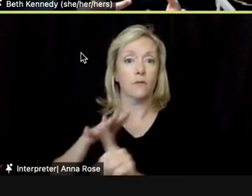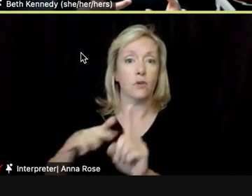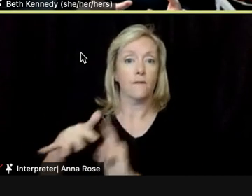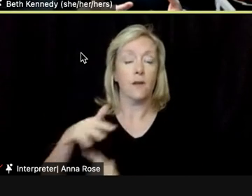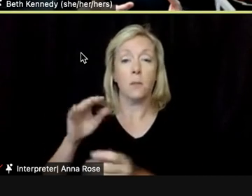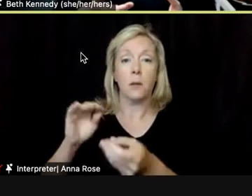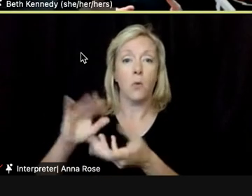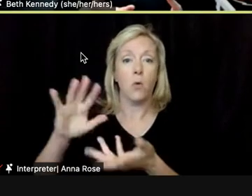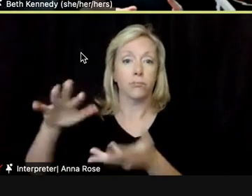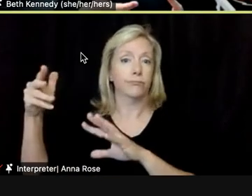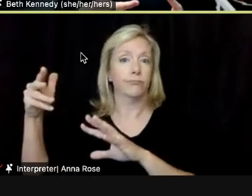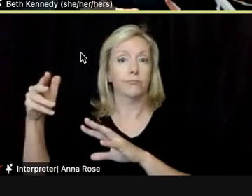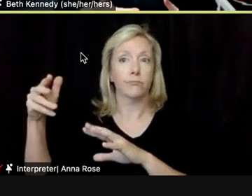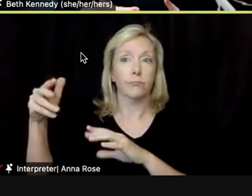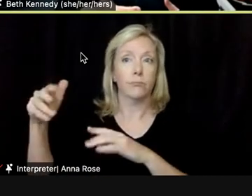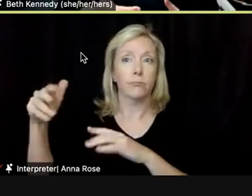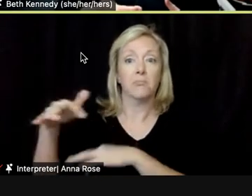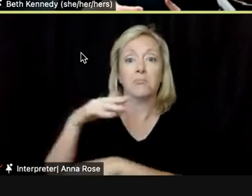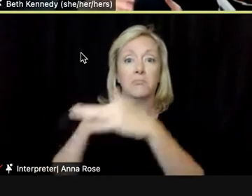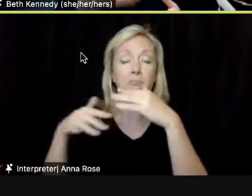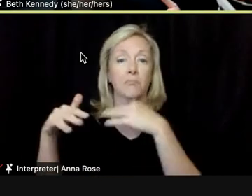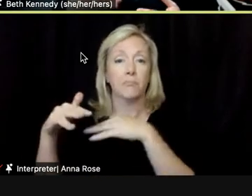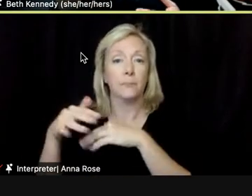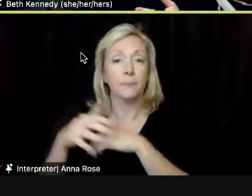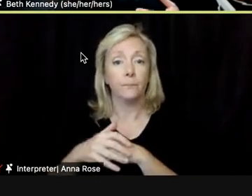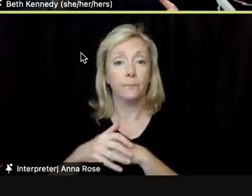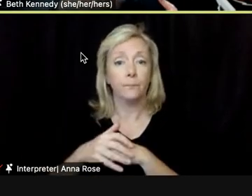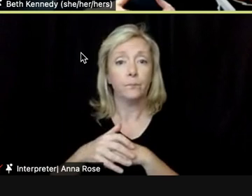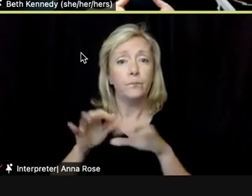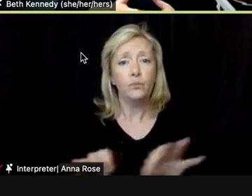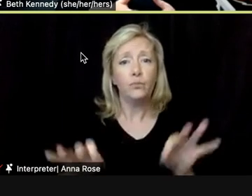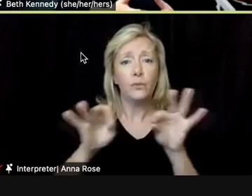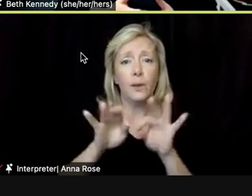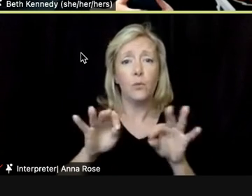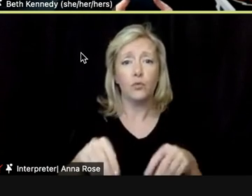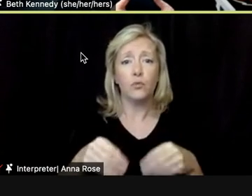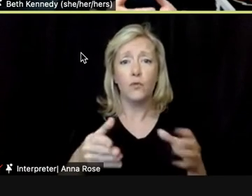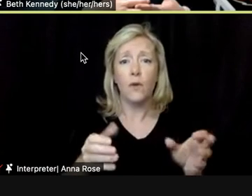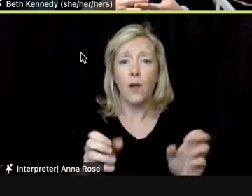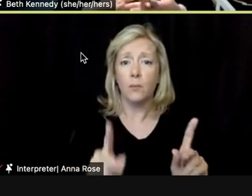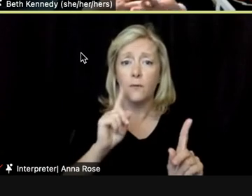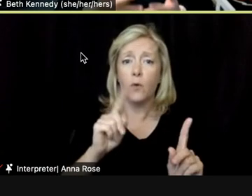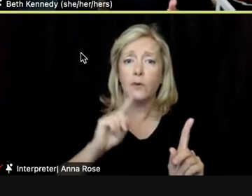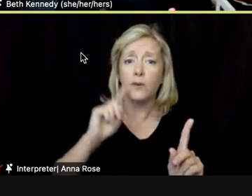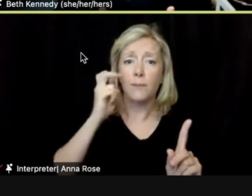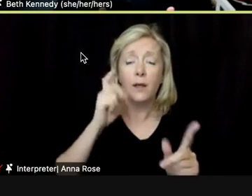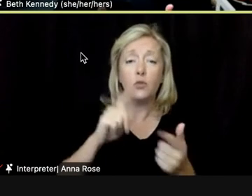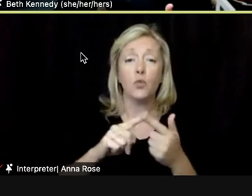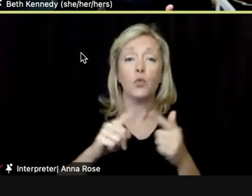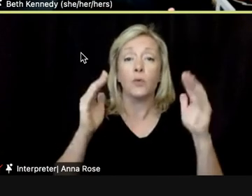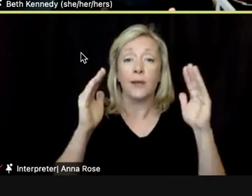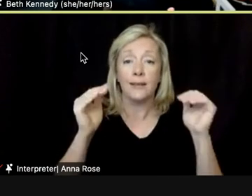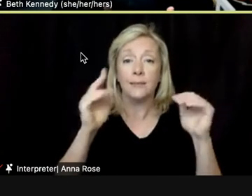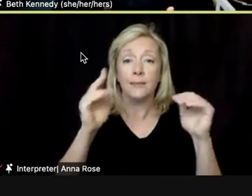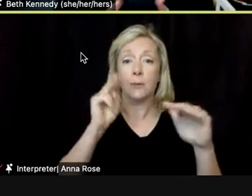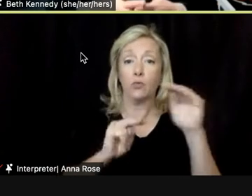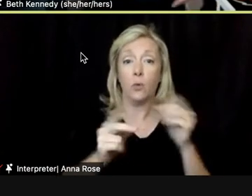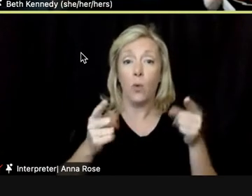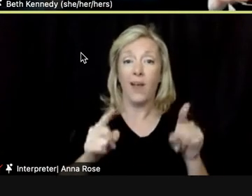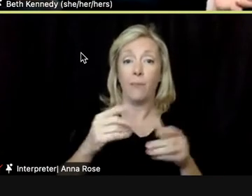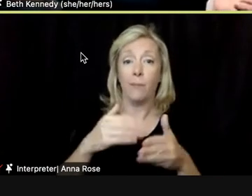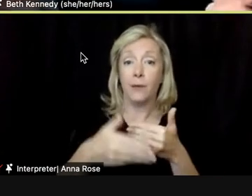have to have ways for students who are deafblind to anticipate what's going to happen. There's lots of strategies for that,